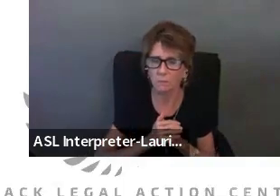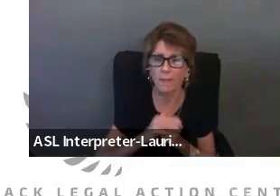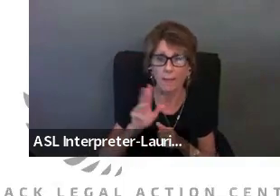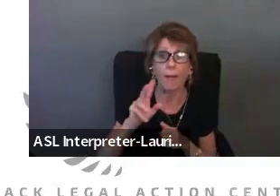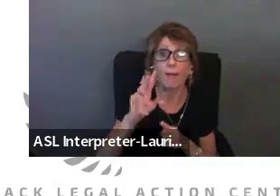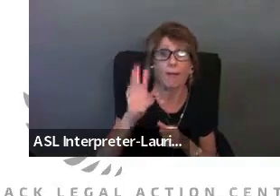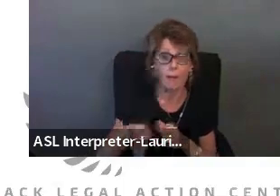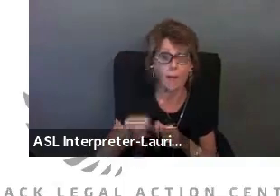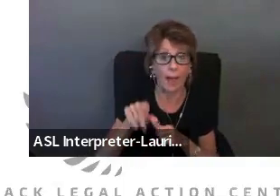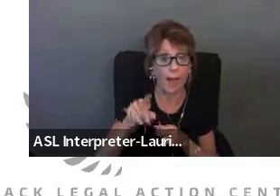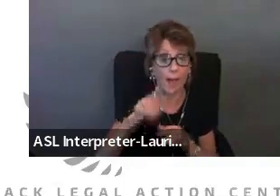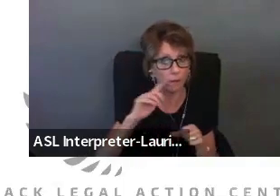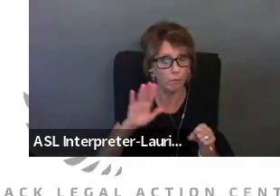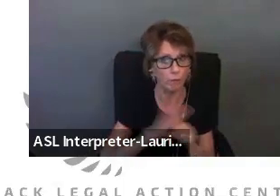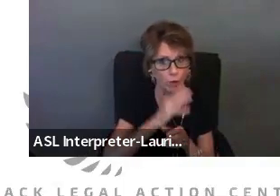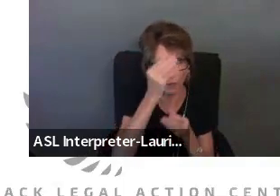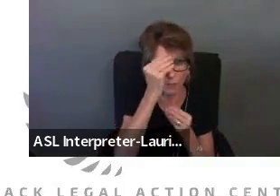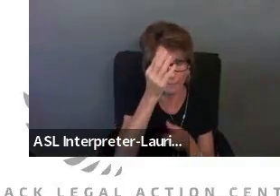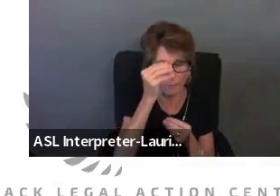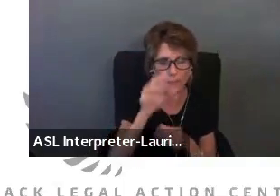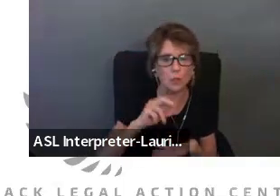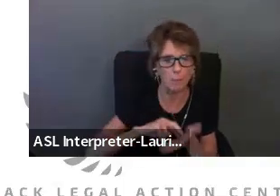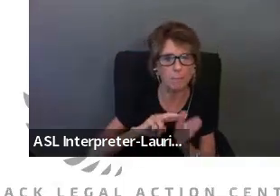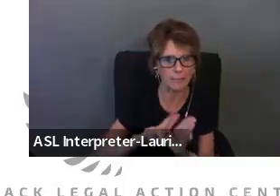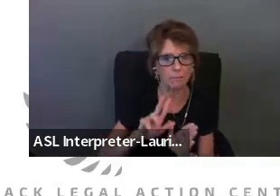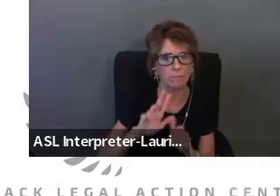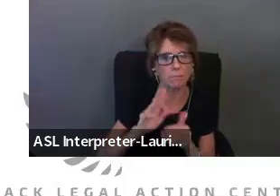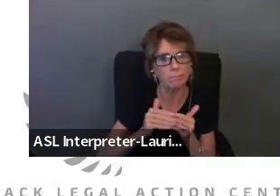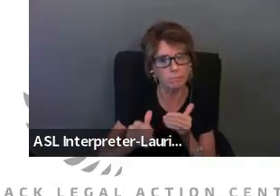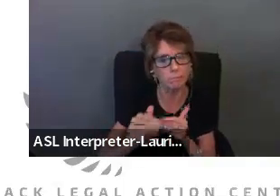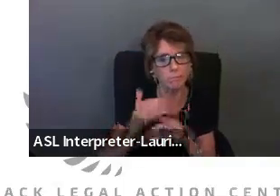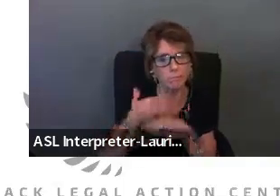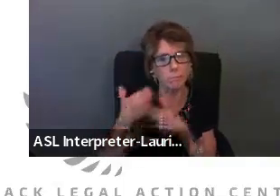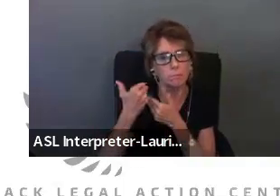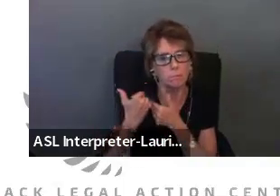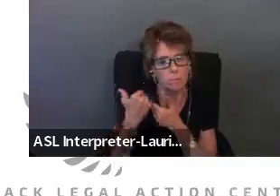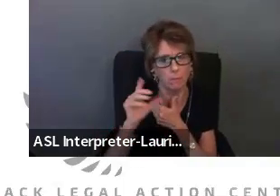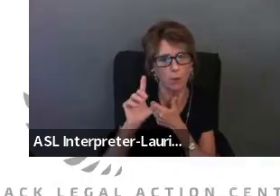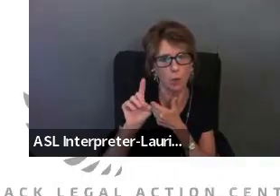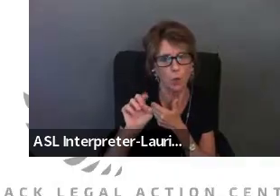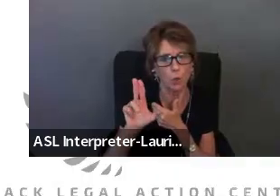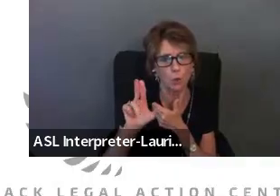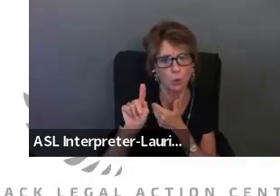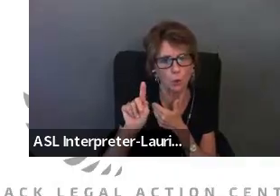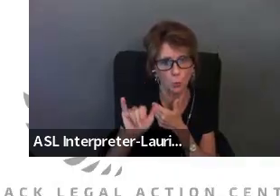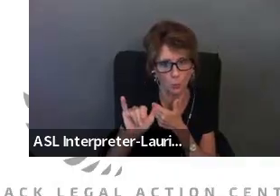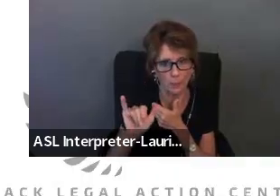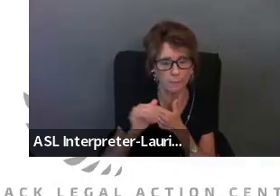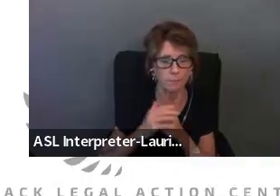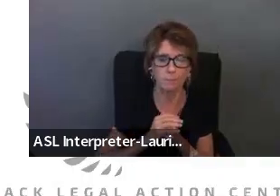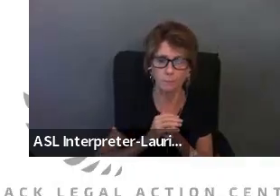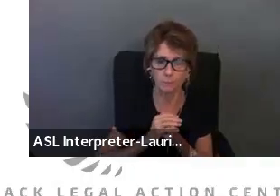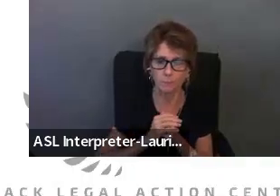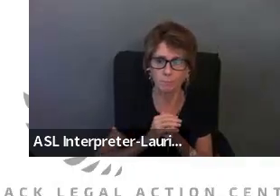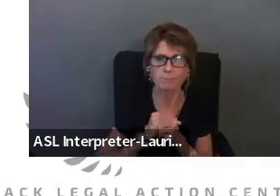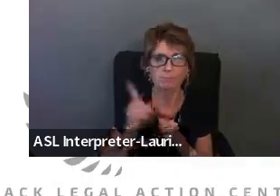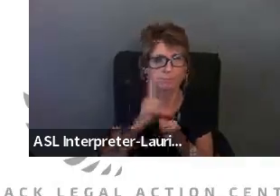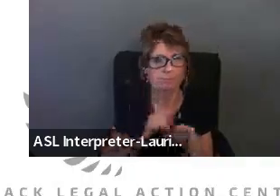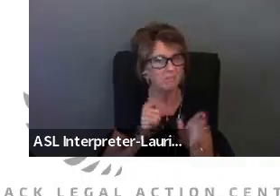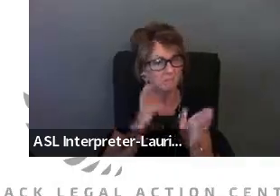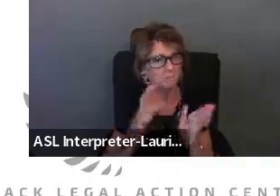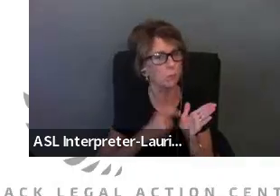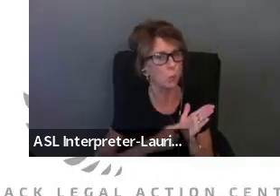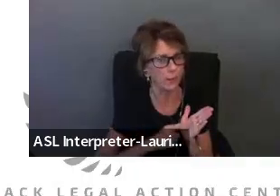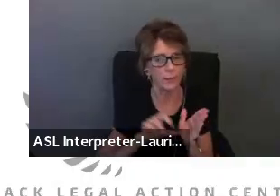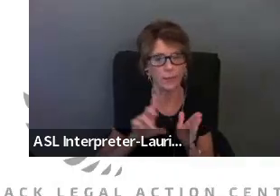that inquiry and I've given you all the information. And then once they have determined that there is a duty to